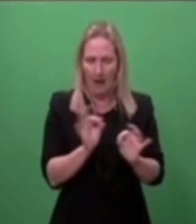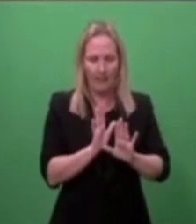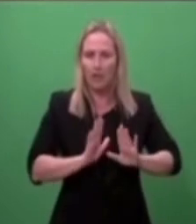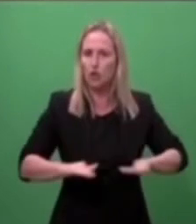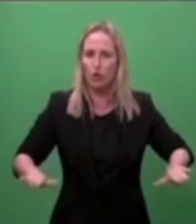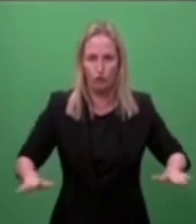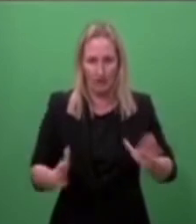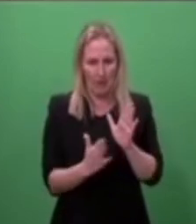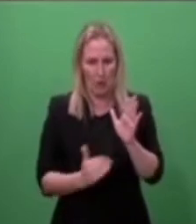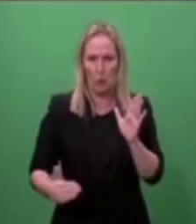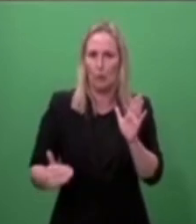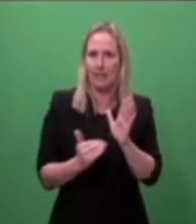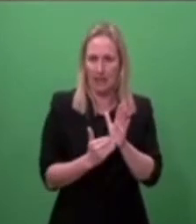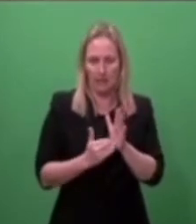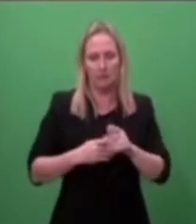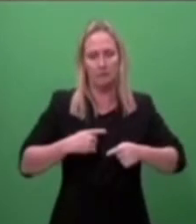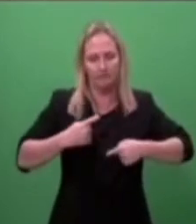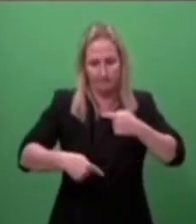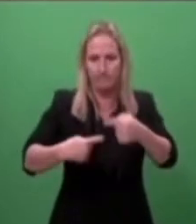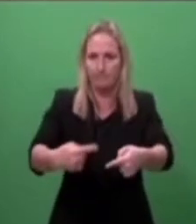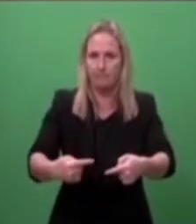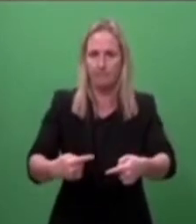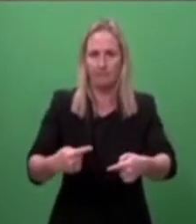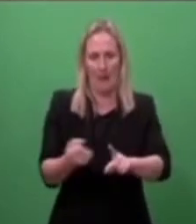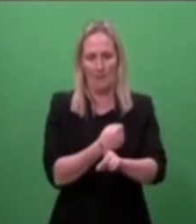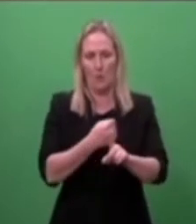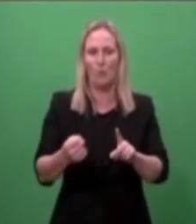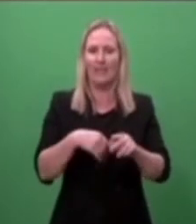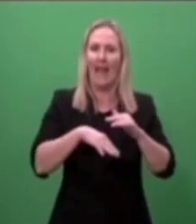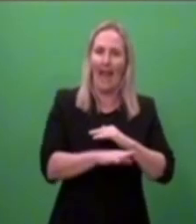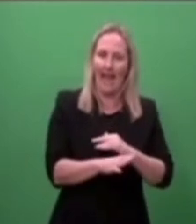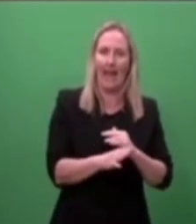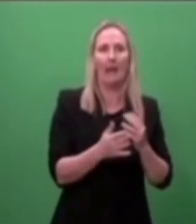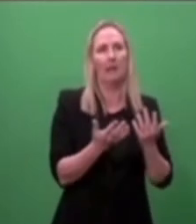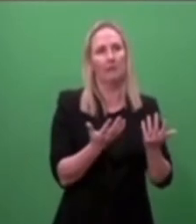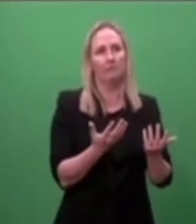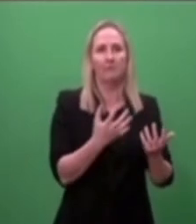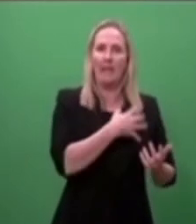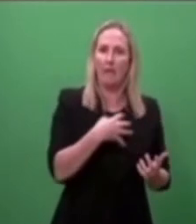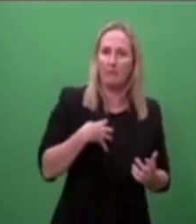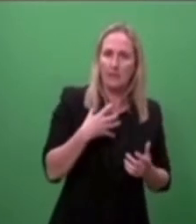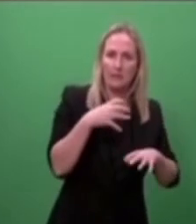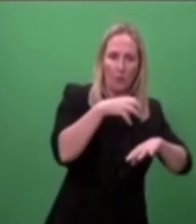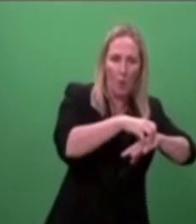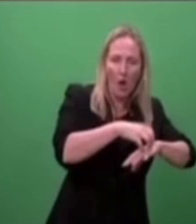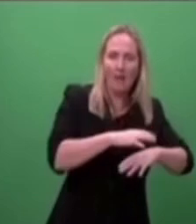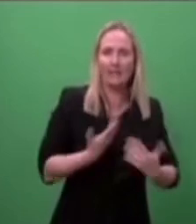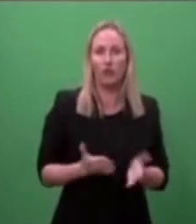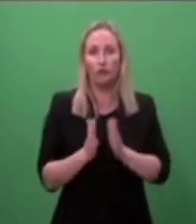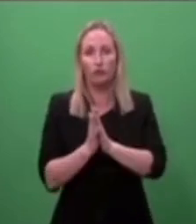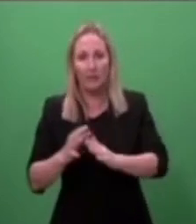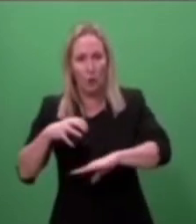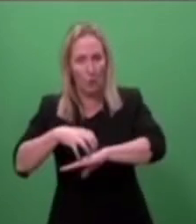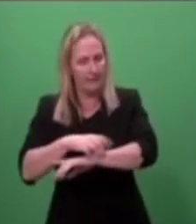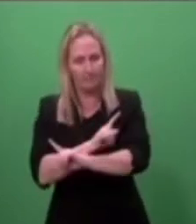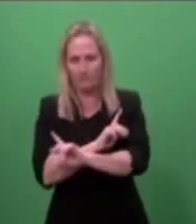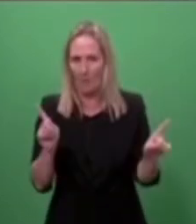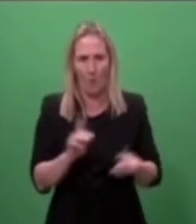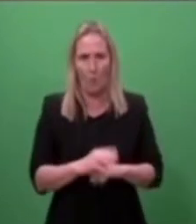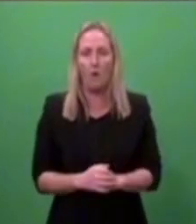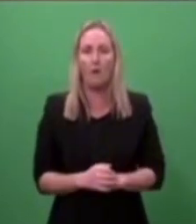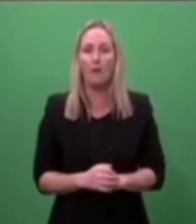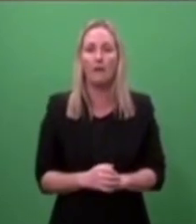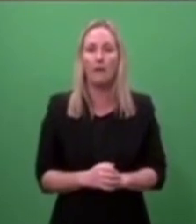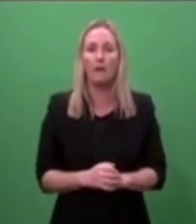abuse in state or faith-based care. I want capable workforces who respect those that